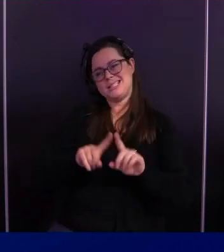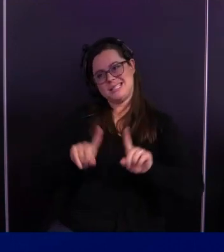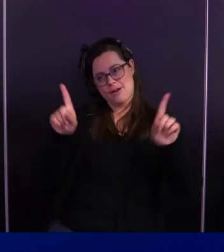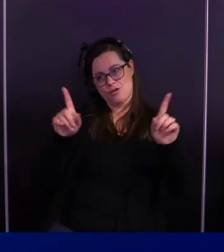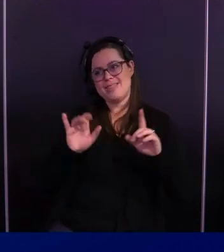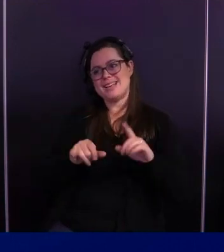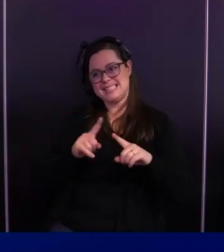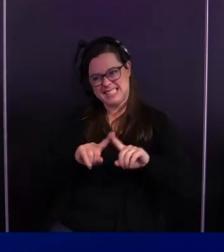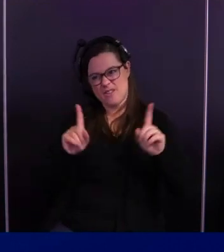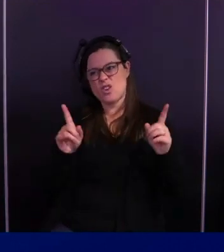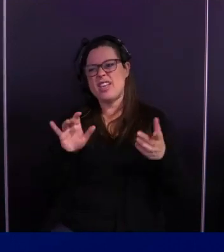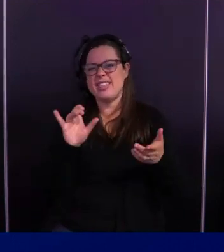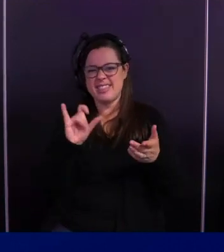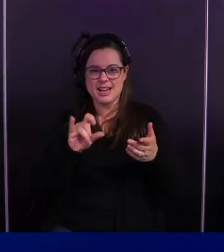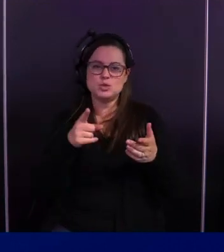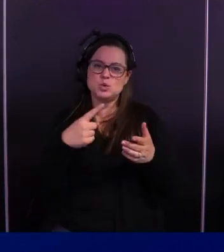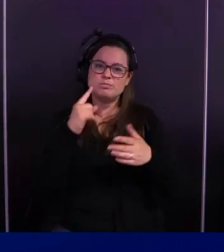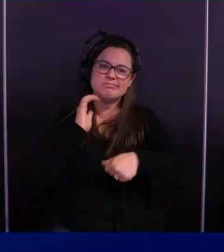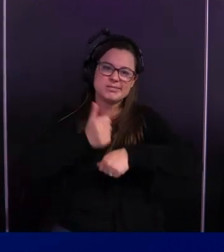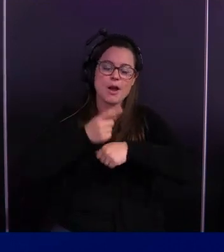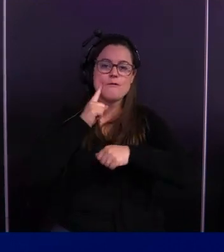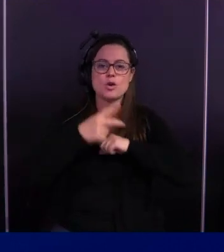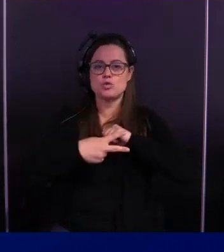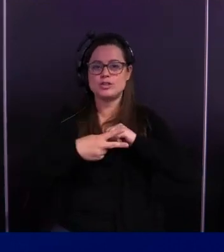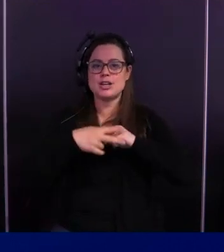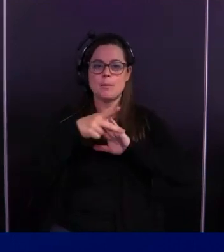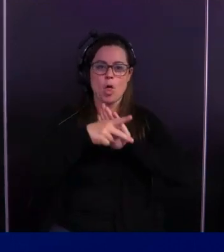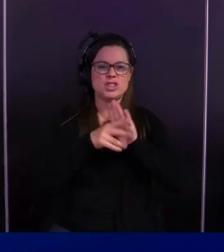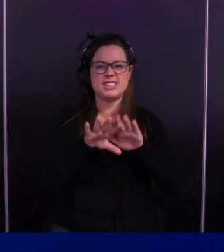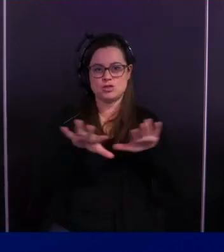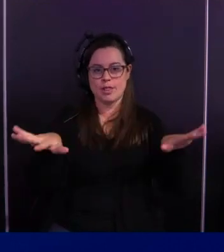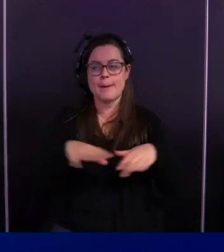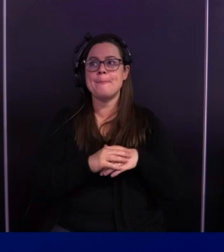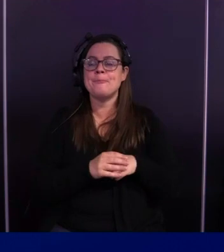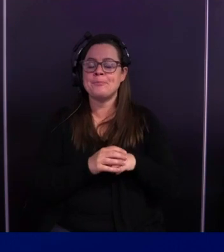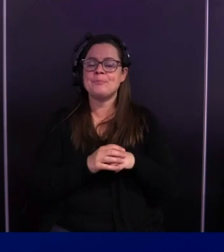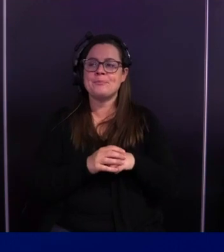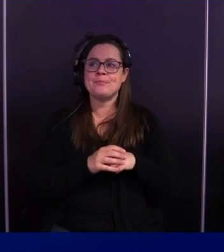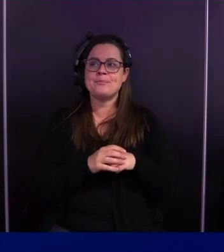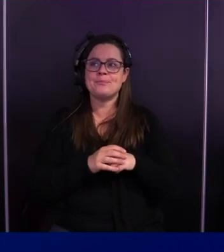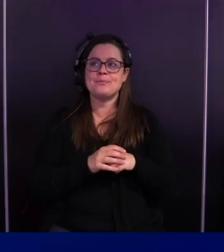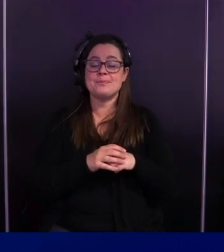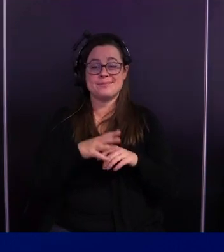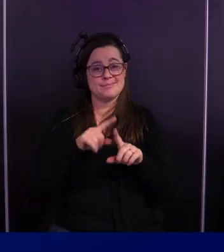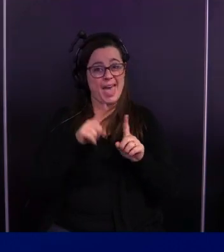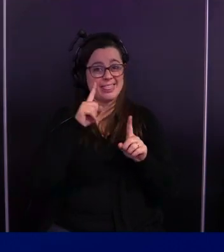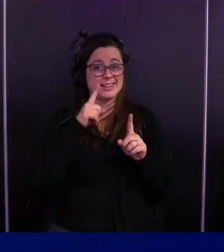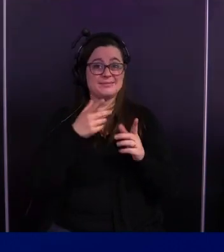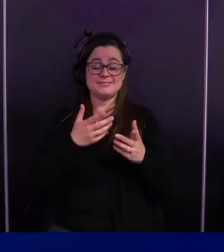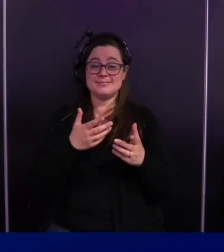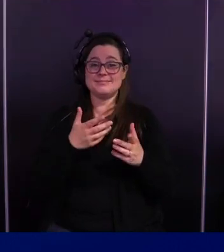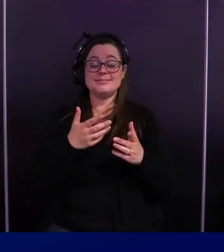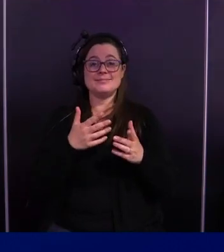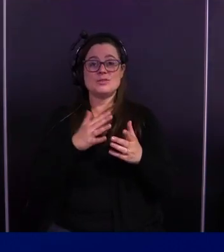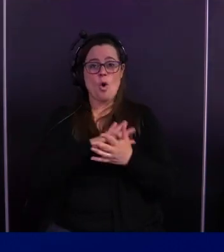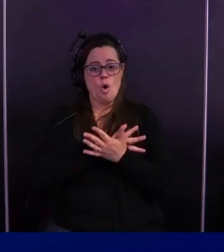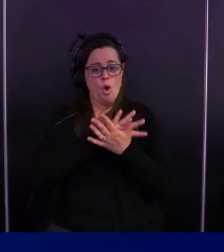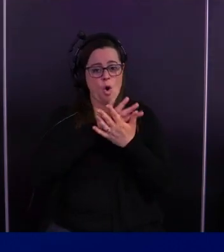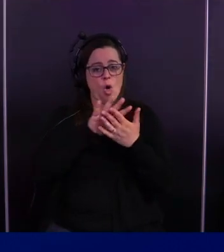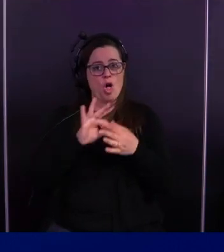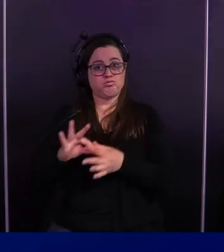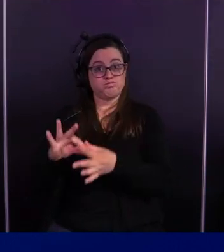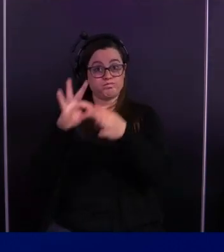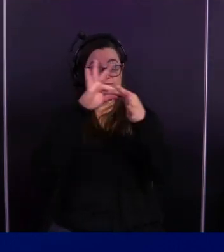those are that's what you set for your retention policies and everything else. But and I think this comes, all of this stuff is kind of interconnected